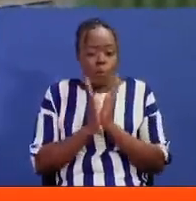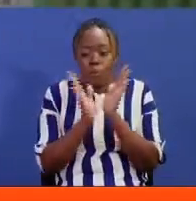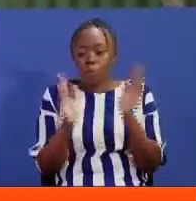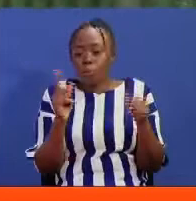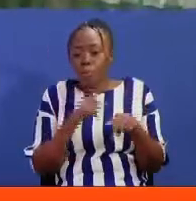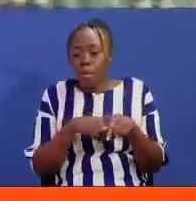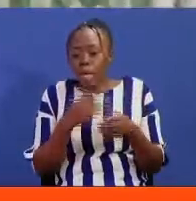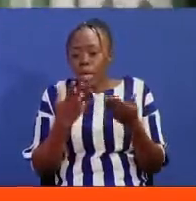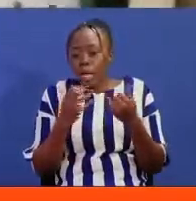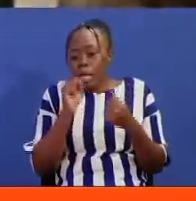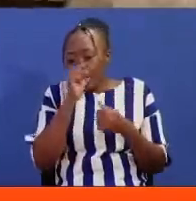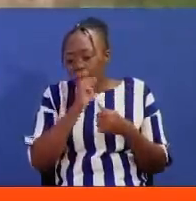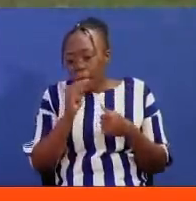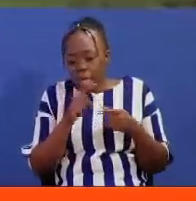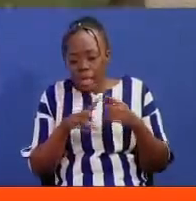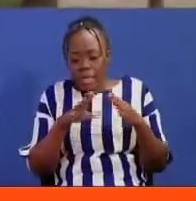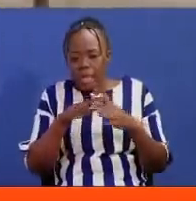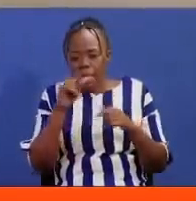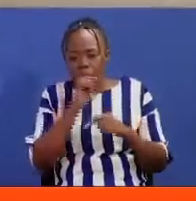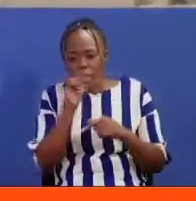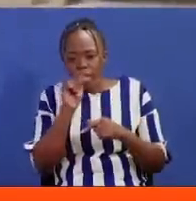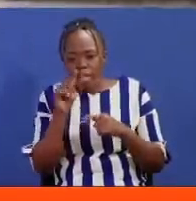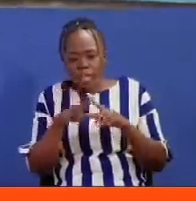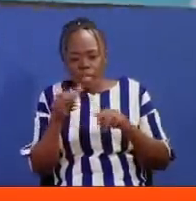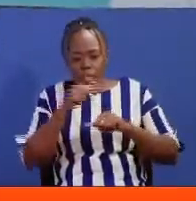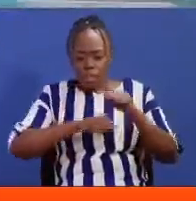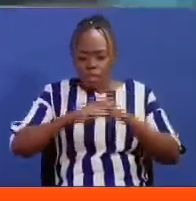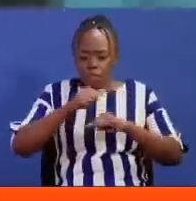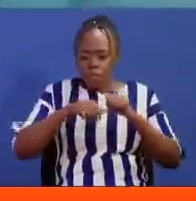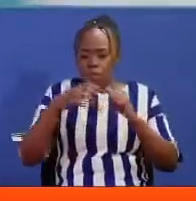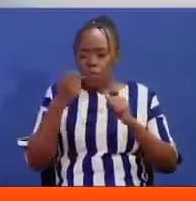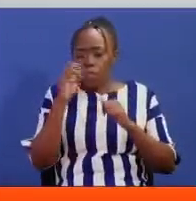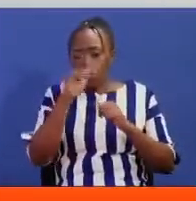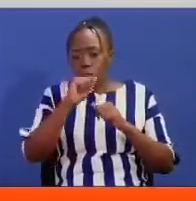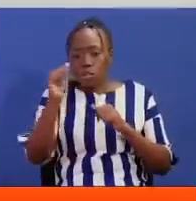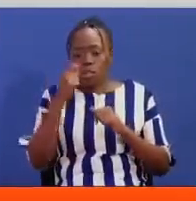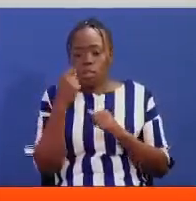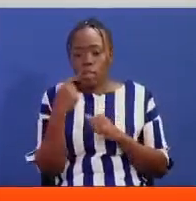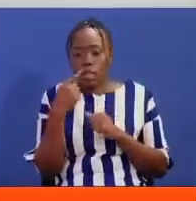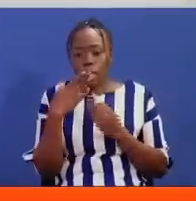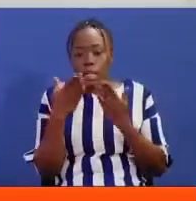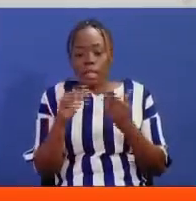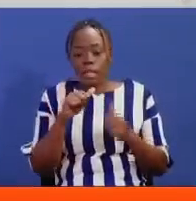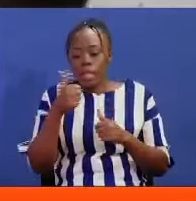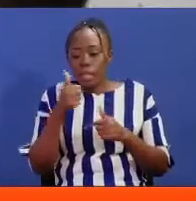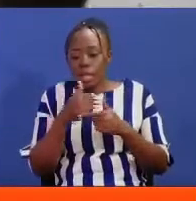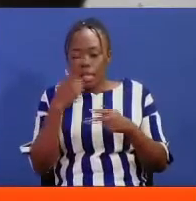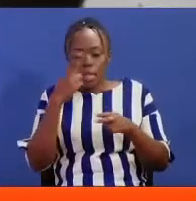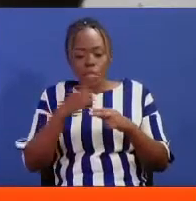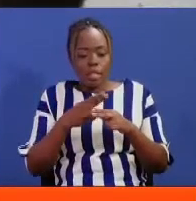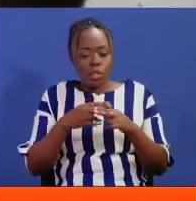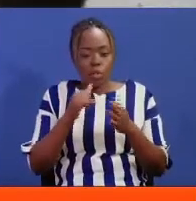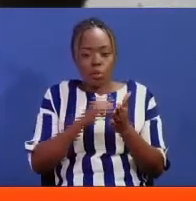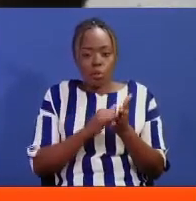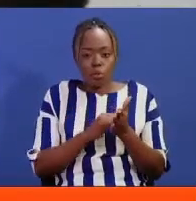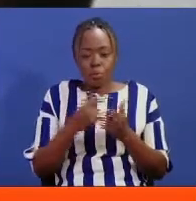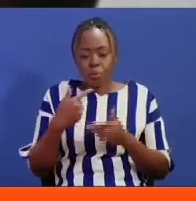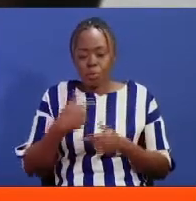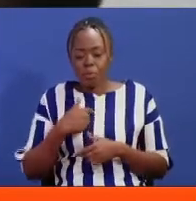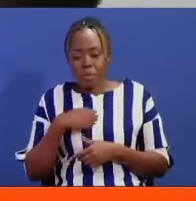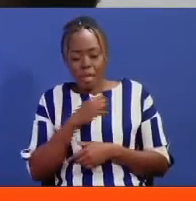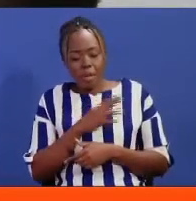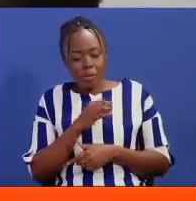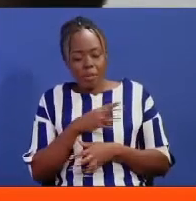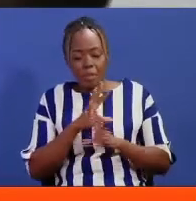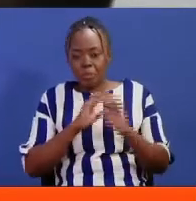to her age group. The negative rumors surrounding the AstraZeneca vaccine being at the center of it. I'm not afraid.